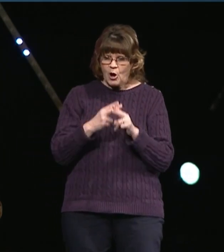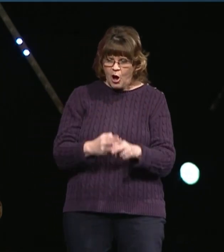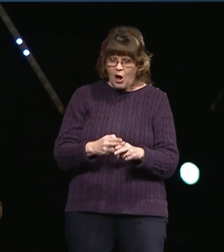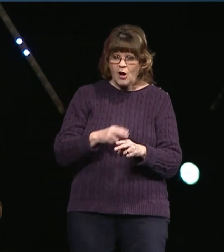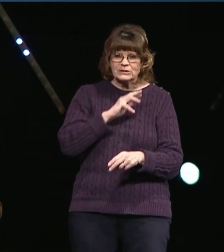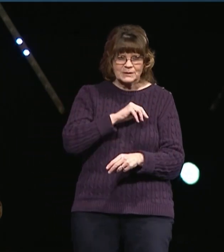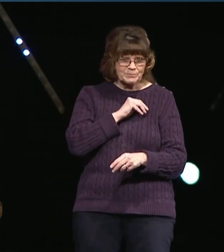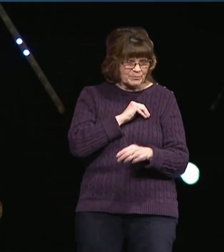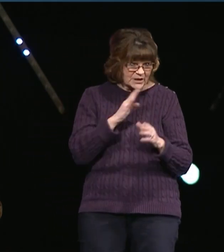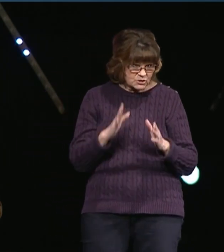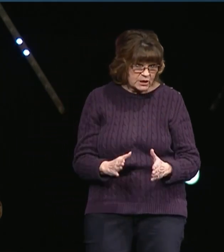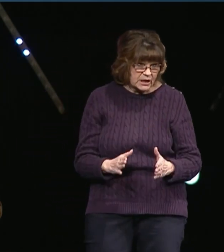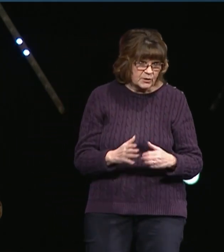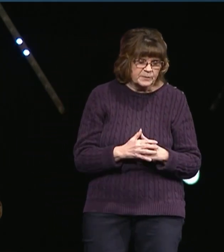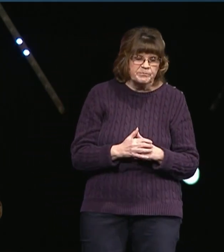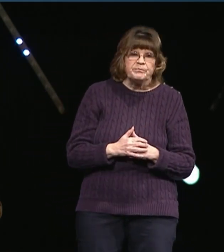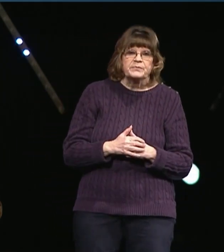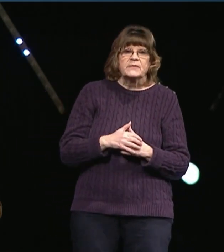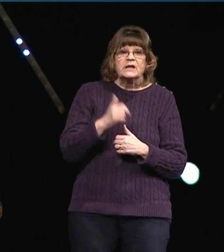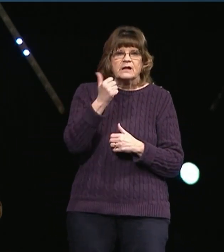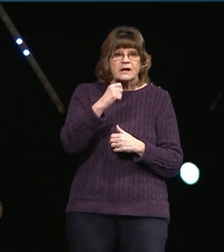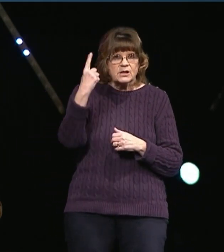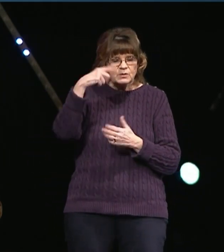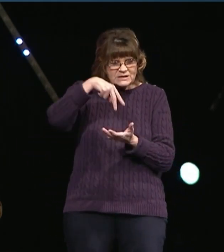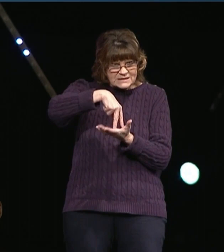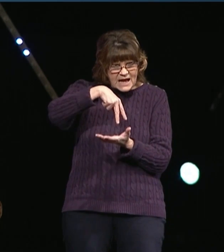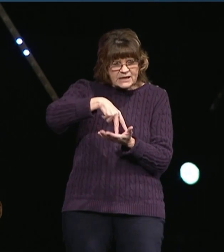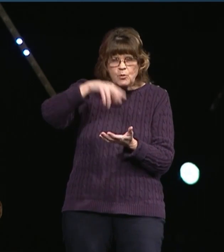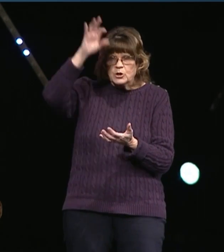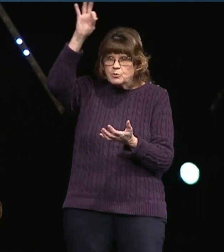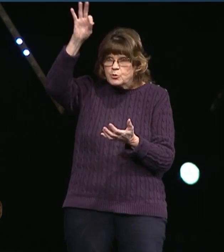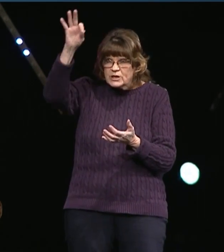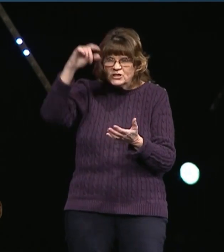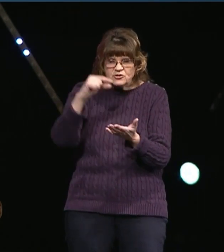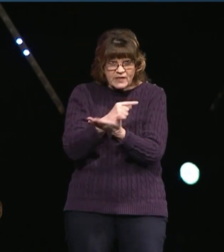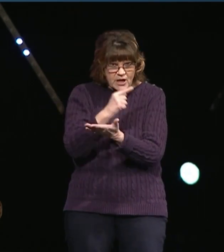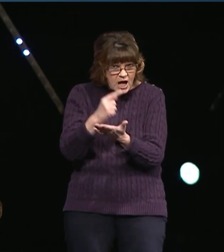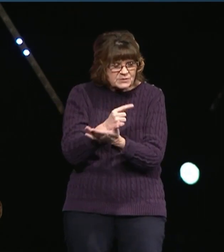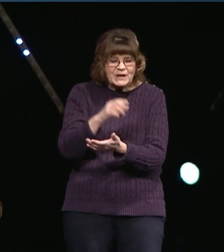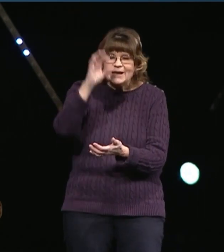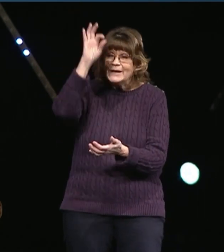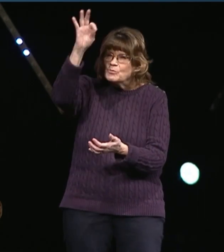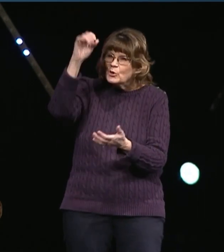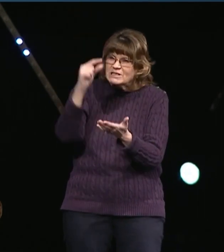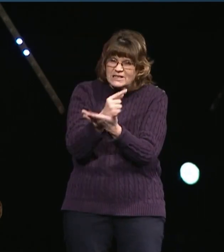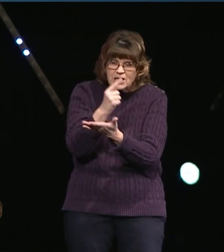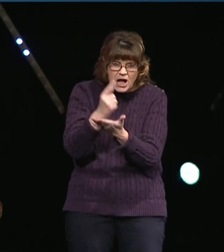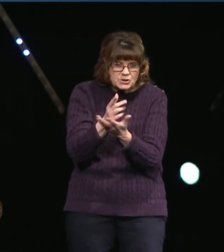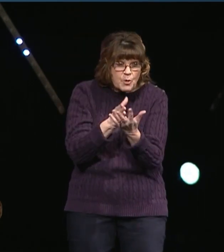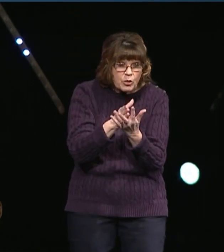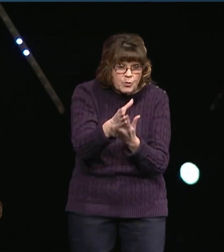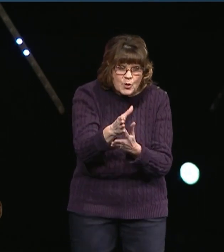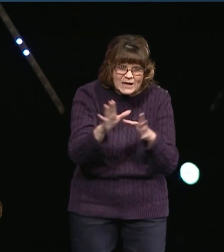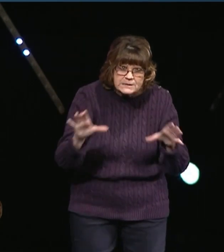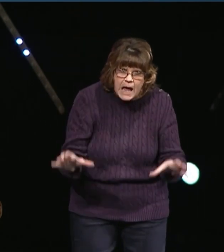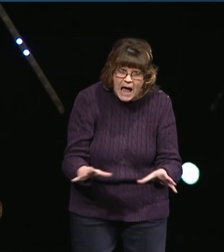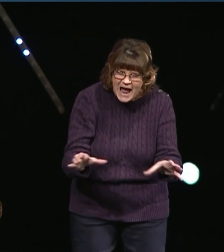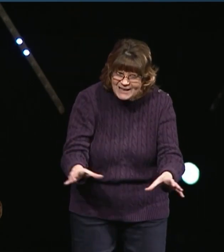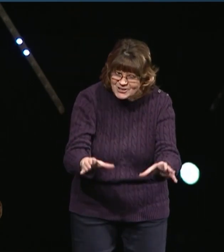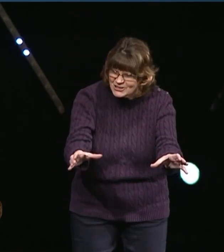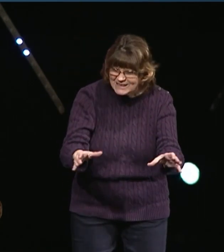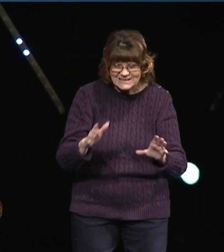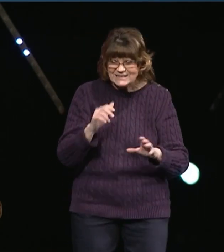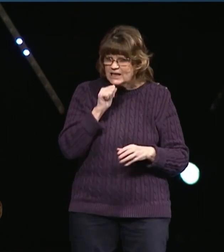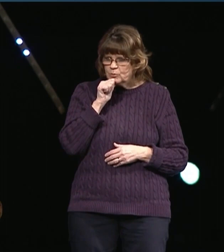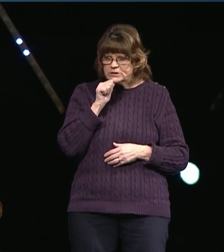Wasn't anybody who wanted to stand up in front and preach the gospel, but he preached the gospel all the time. He preached it through his life, but he